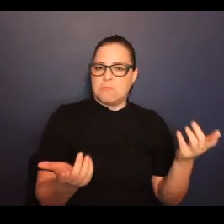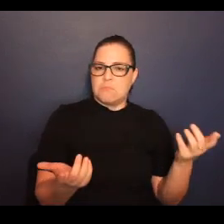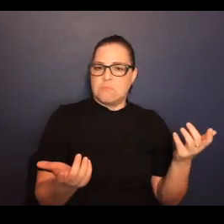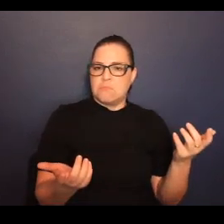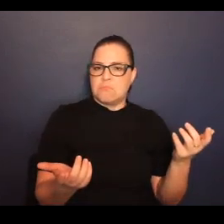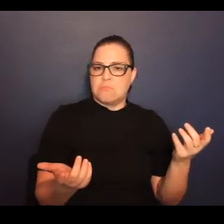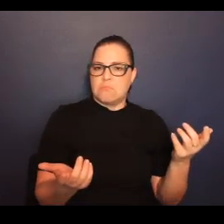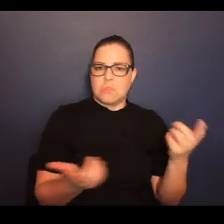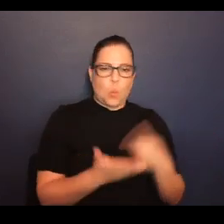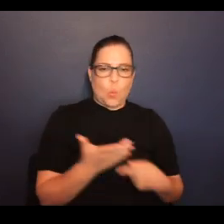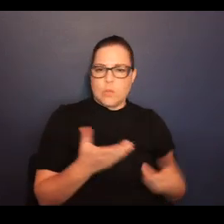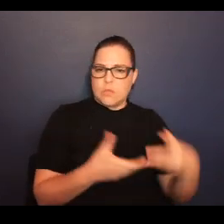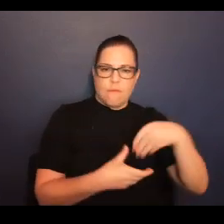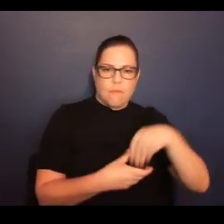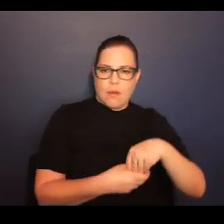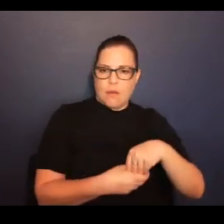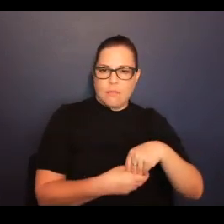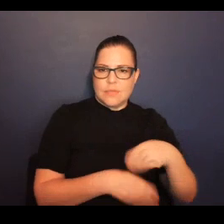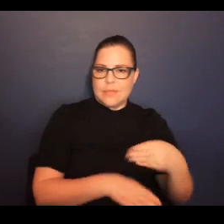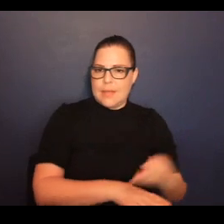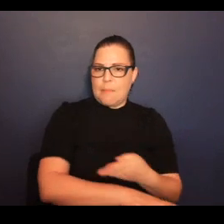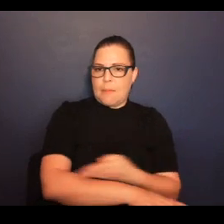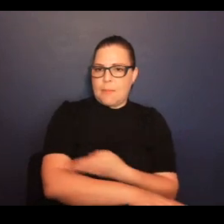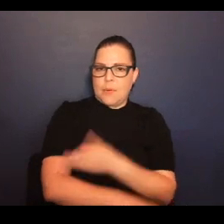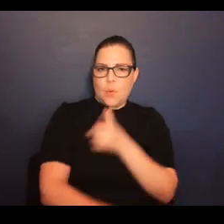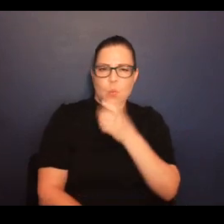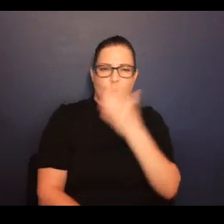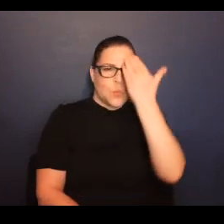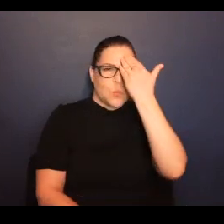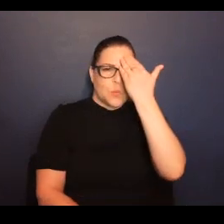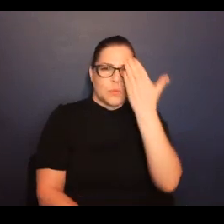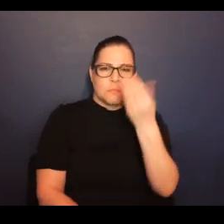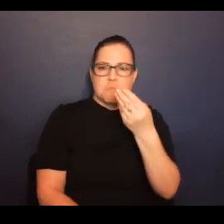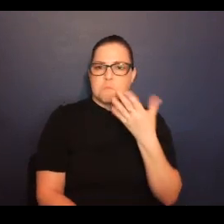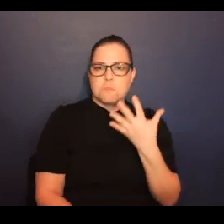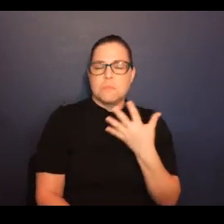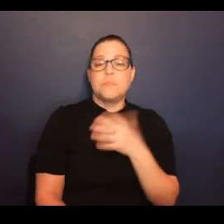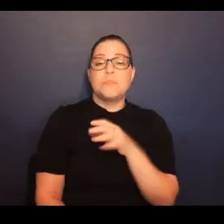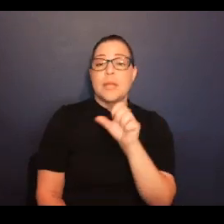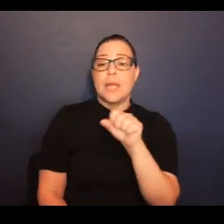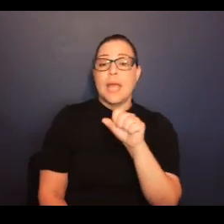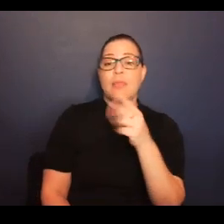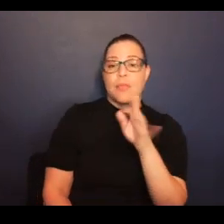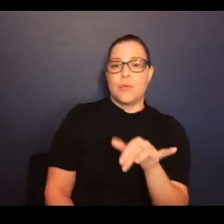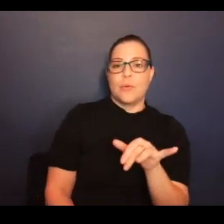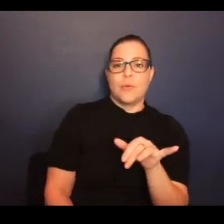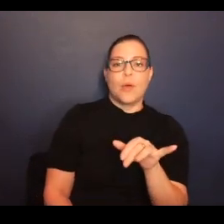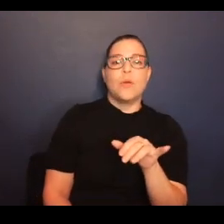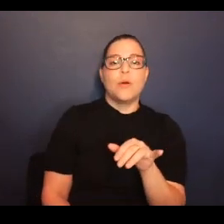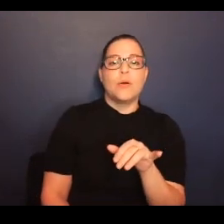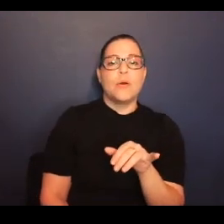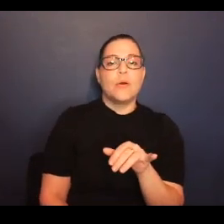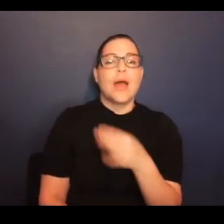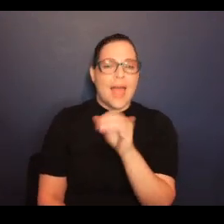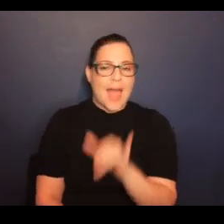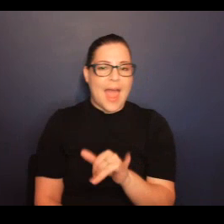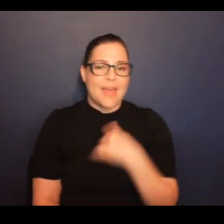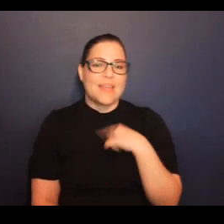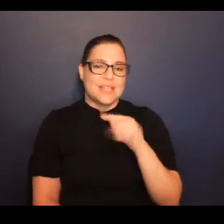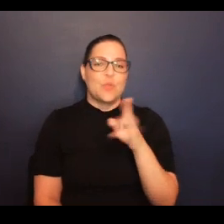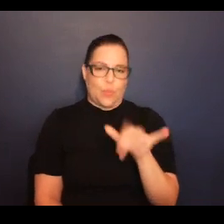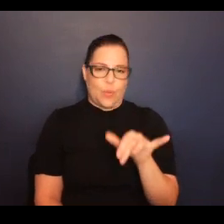what it entails? Does anyone have any information on that? Yeah, okay. I can, board member Hay, this is Twee.